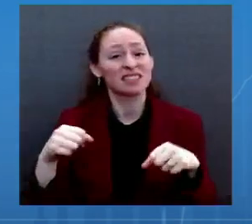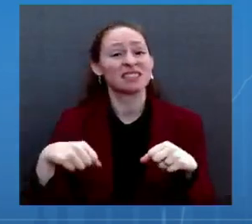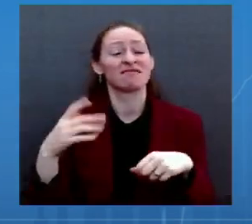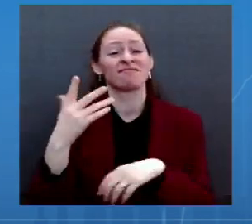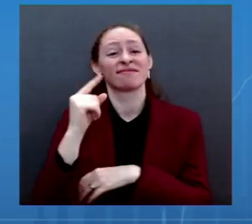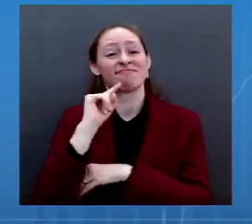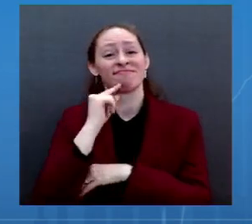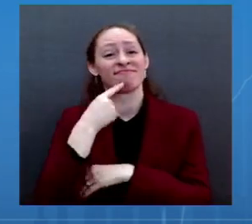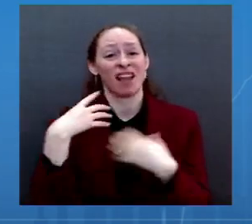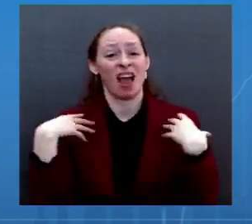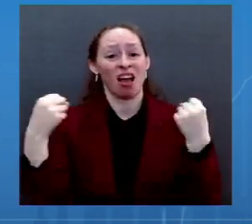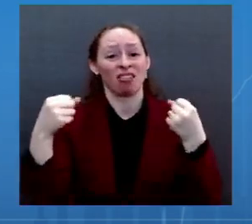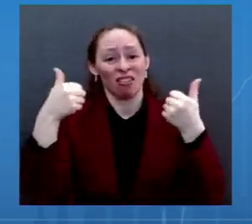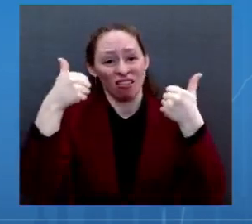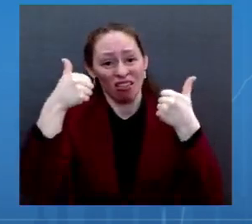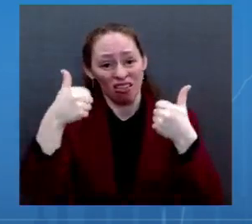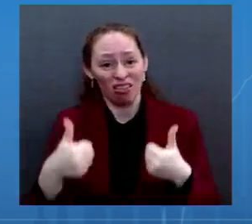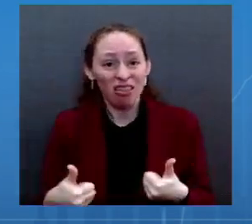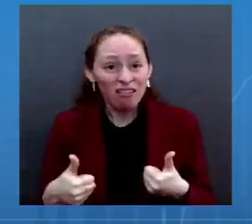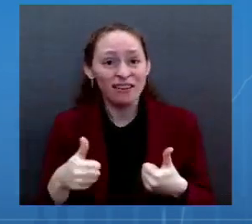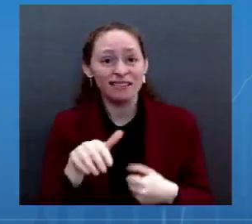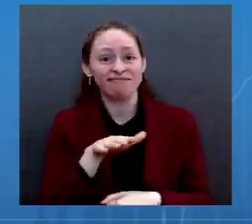eligible for a booster, get a booster shot.